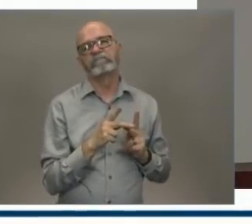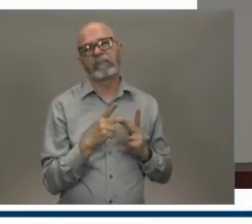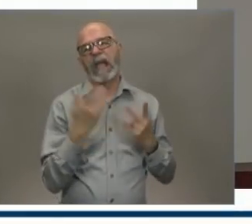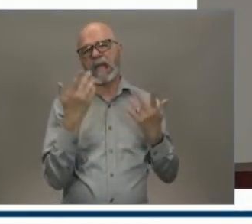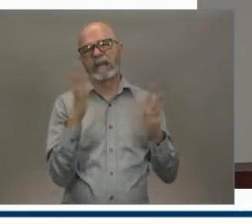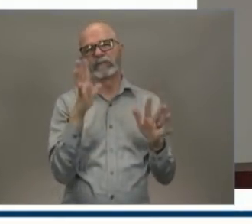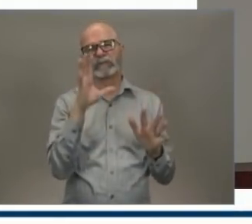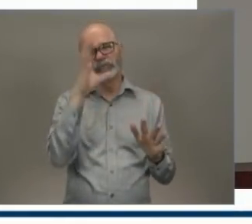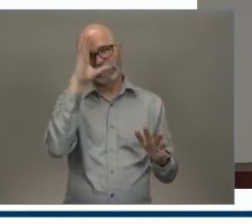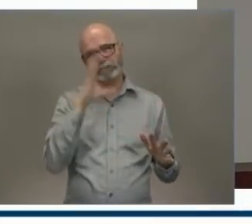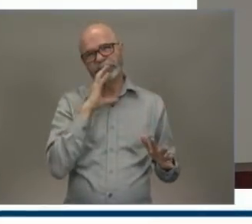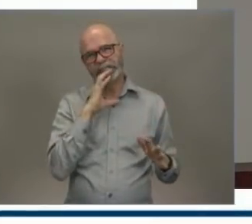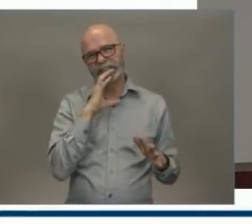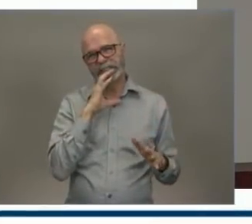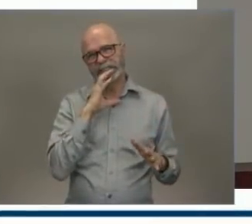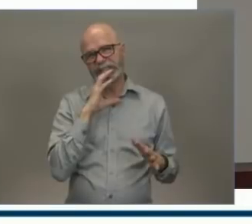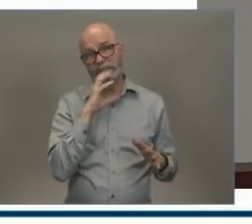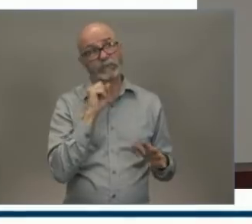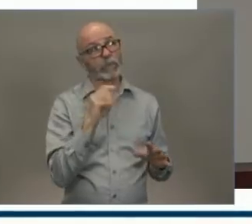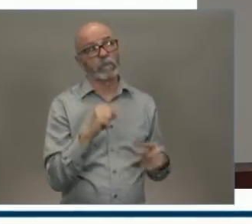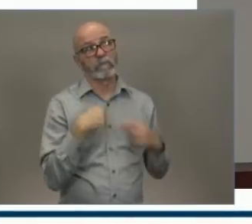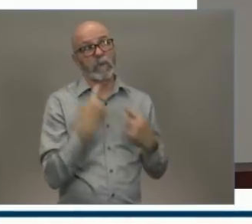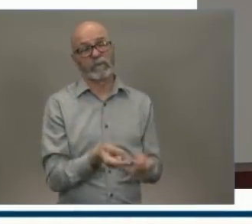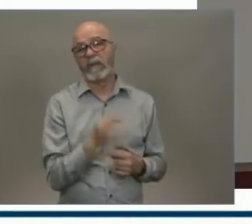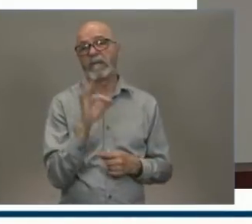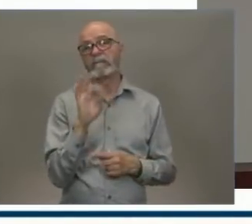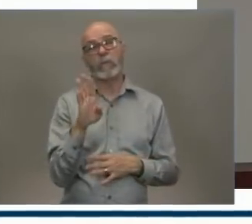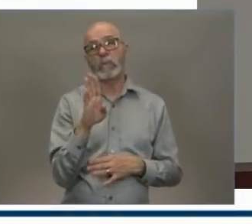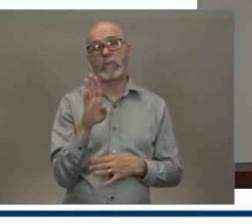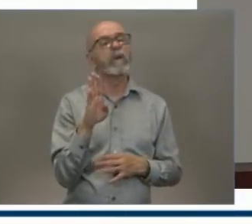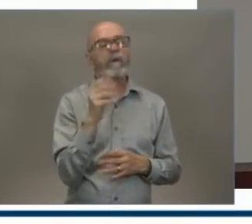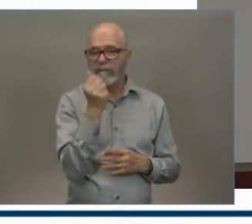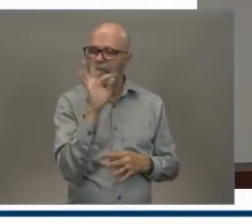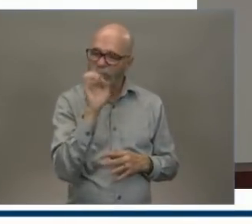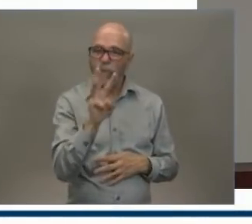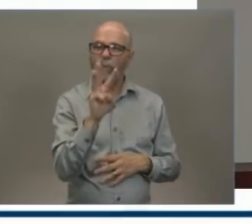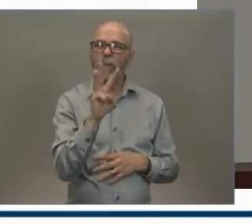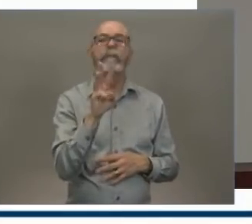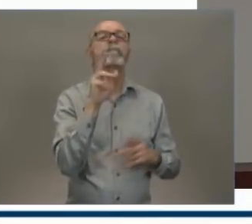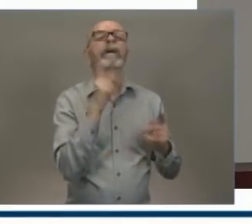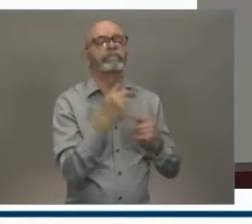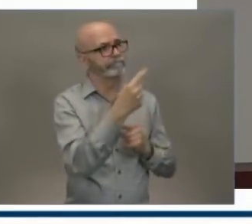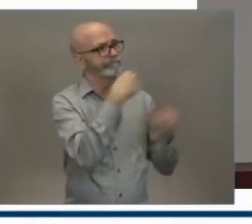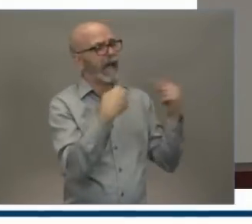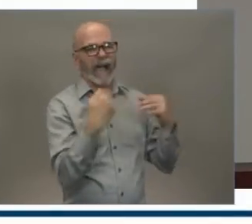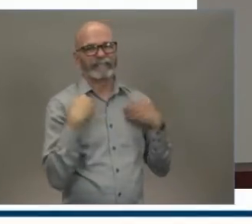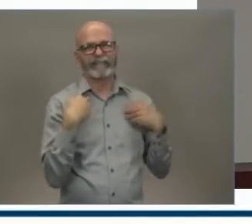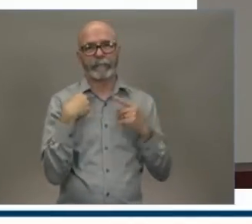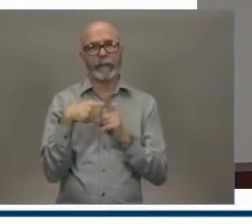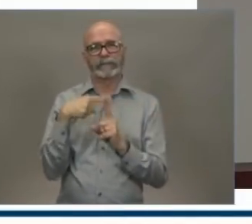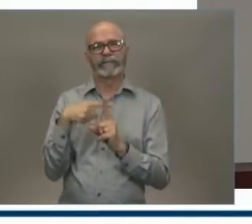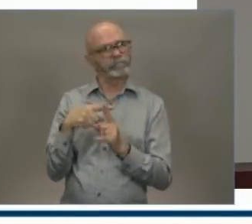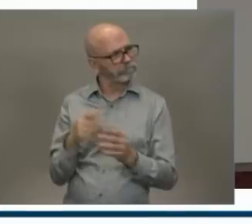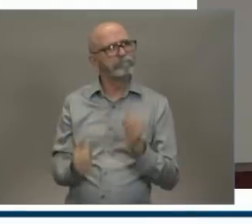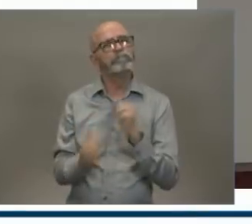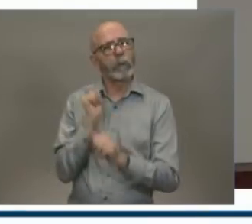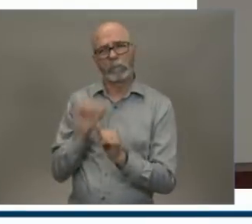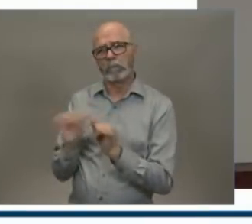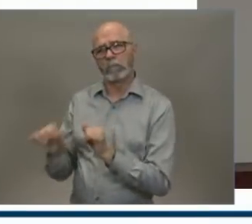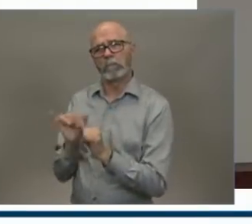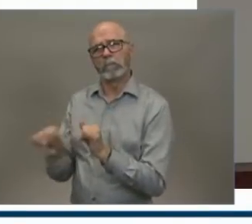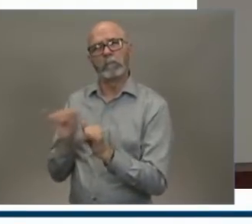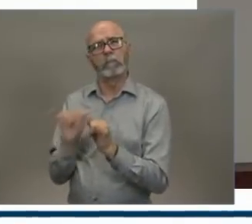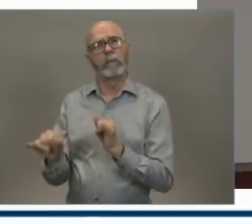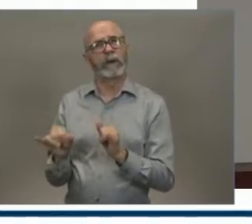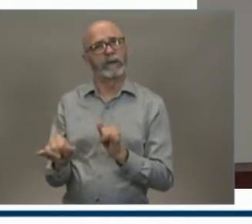number of positive cases, all of which up until now were appropriately isolating. So out of all that mass number of students,